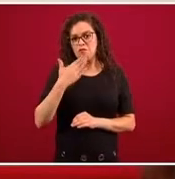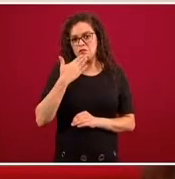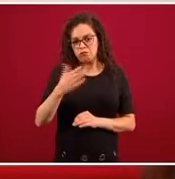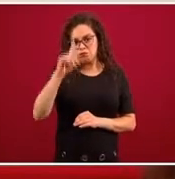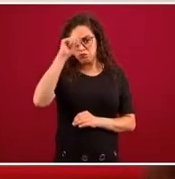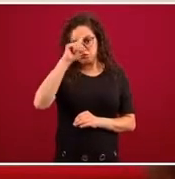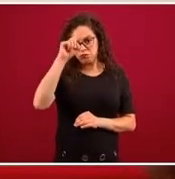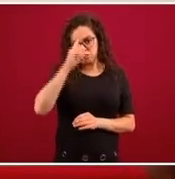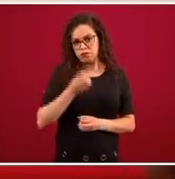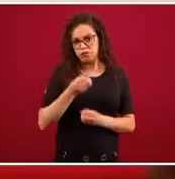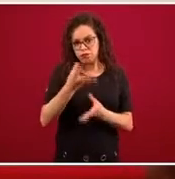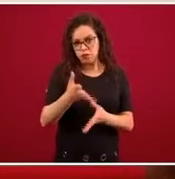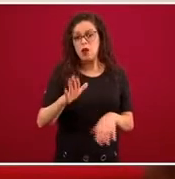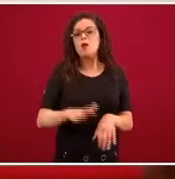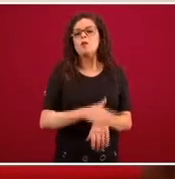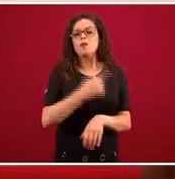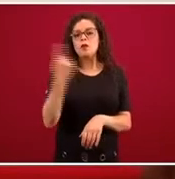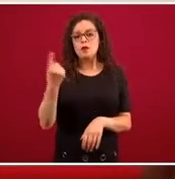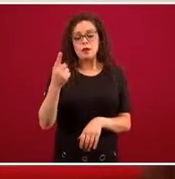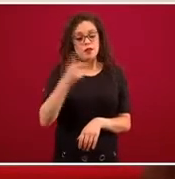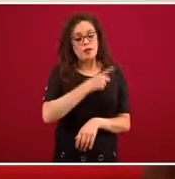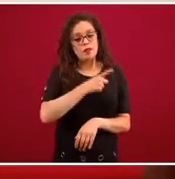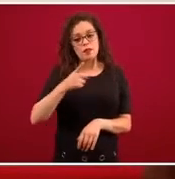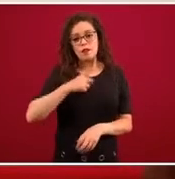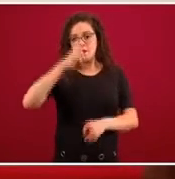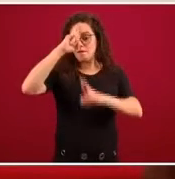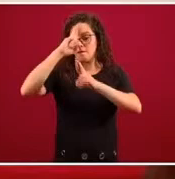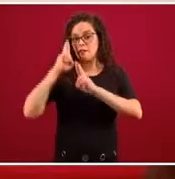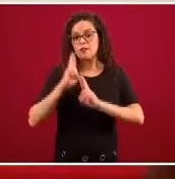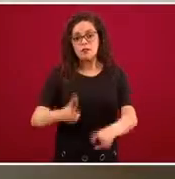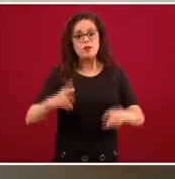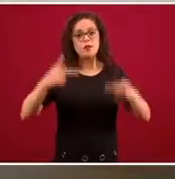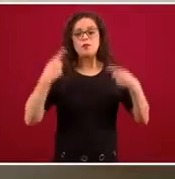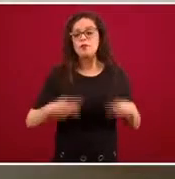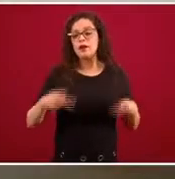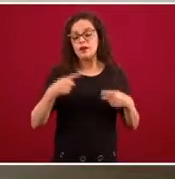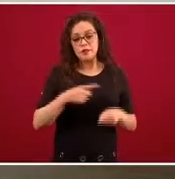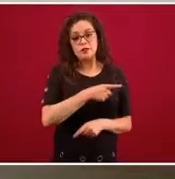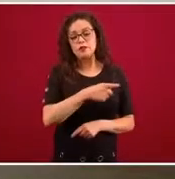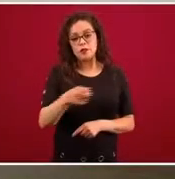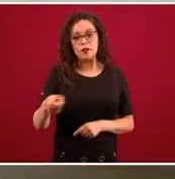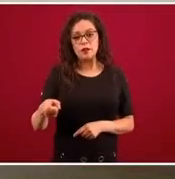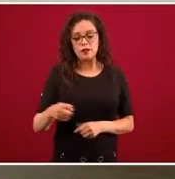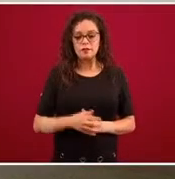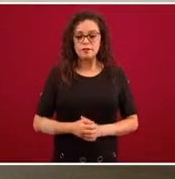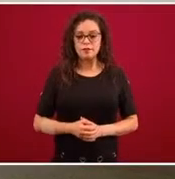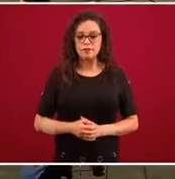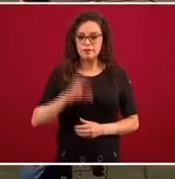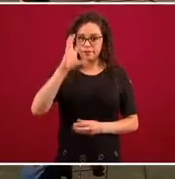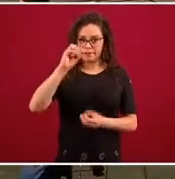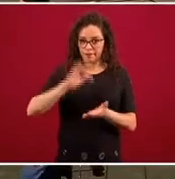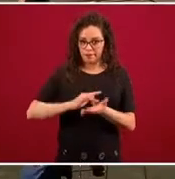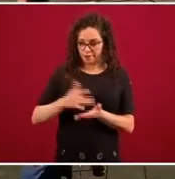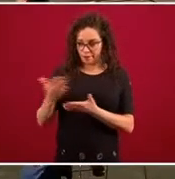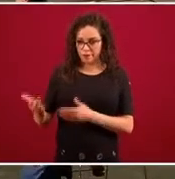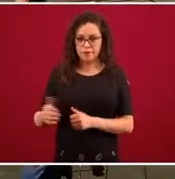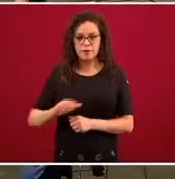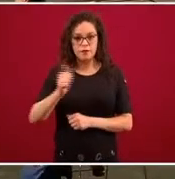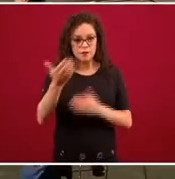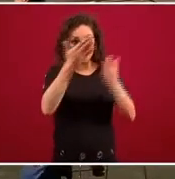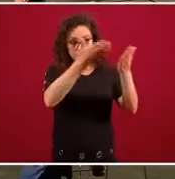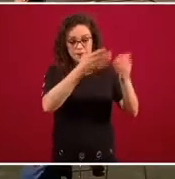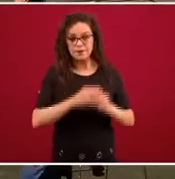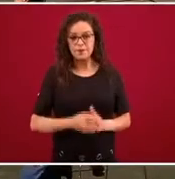dispositions, I think it would be a good recommendation for them to make the limit clear, because this is a matter